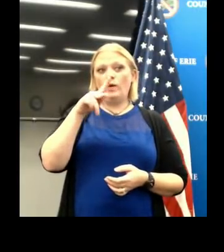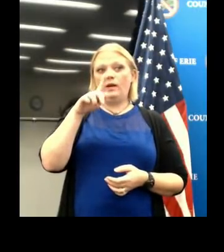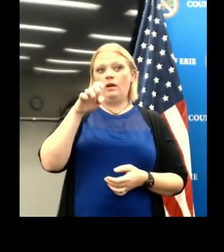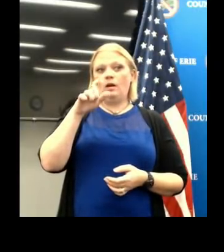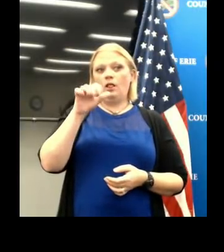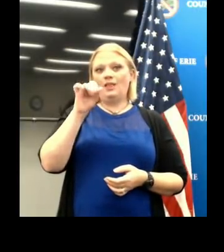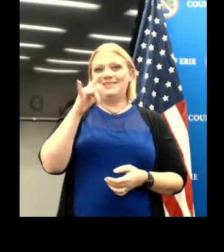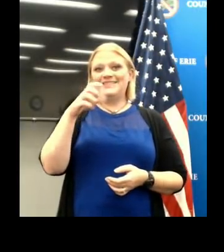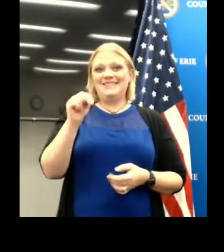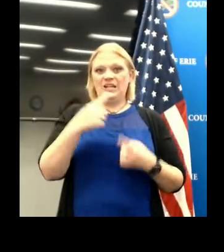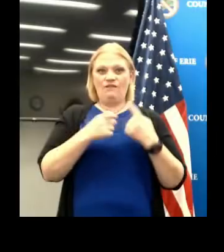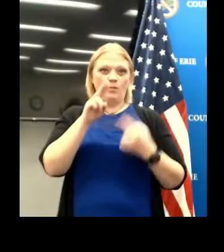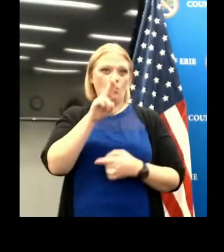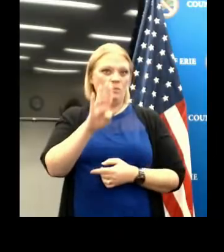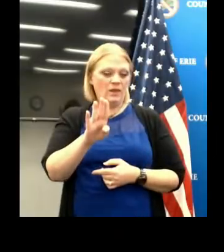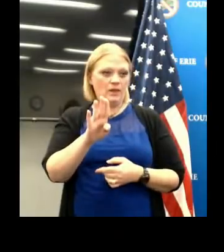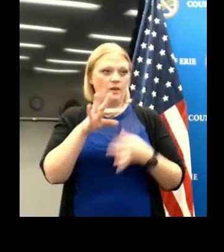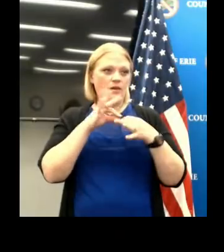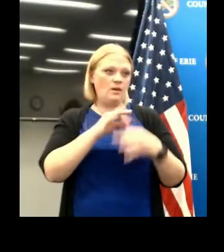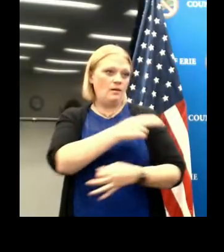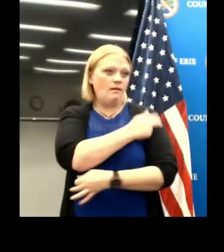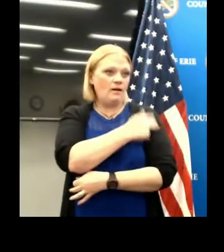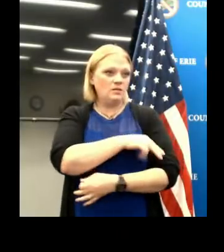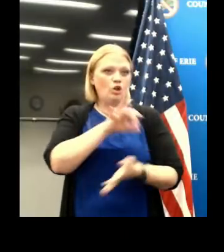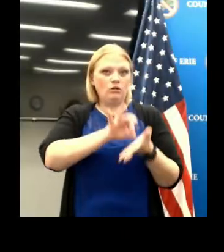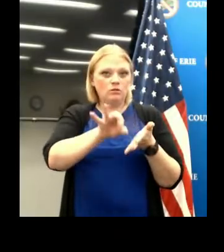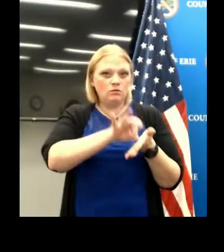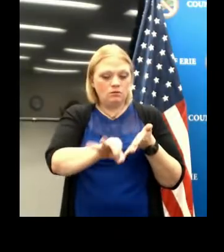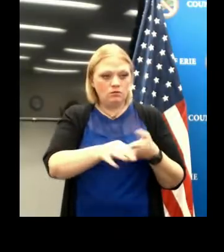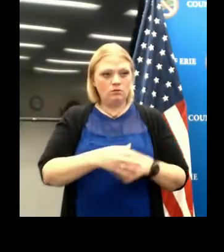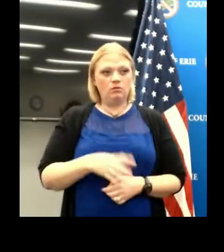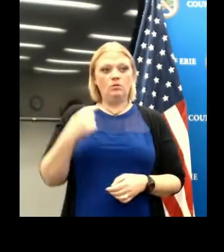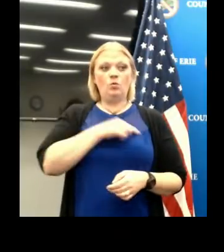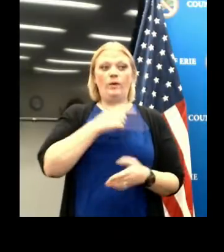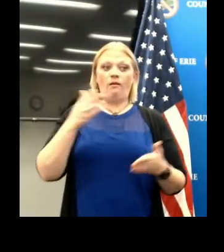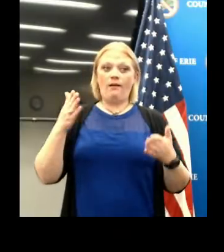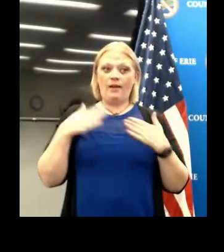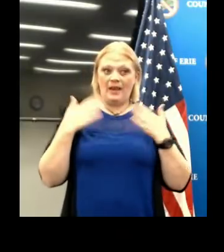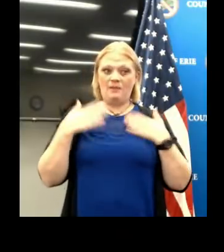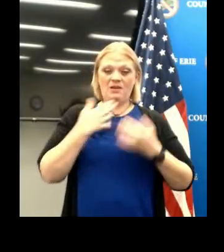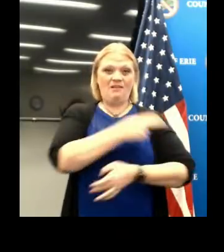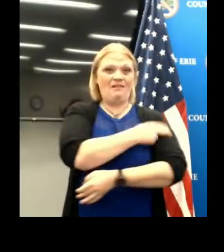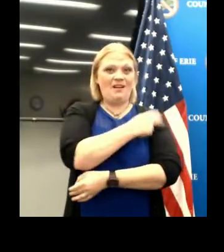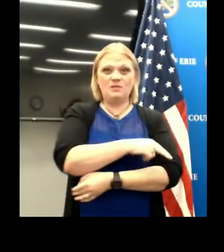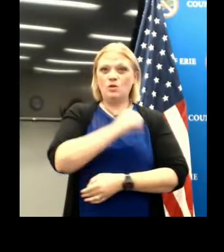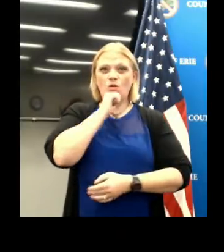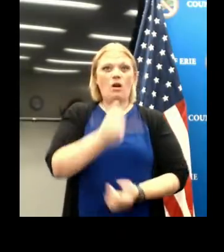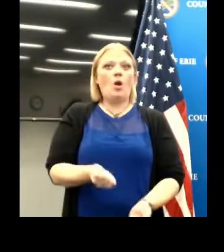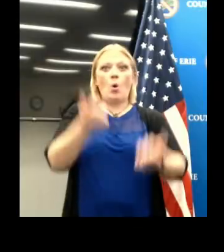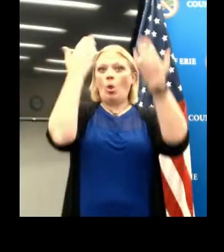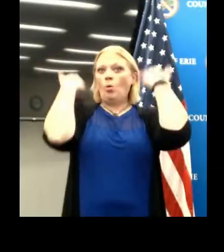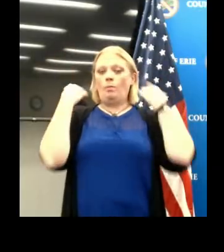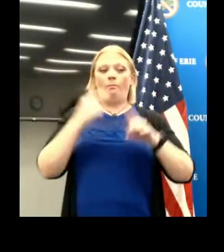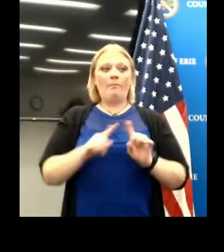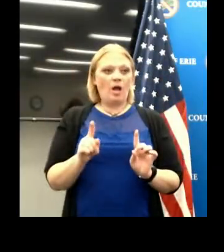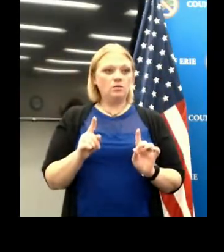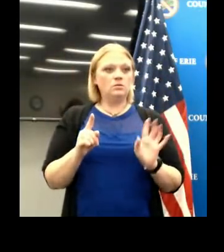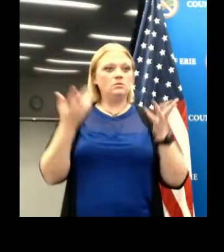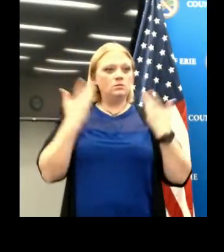Buffalo regarding hospital census. We're happy that our hospitals are not inundated, but we do know